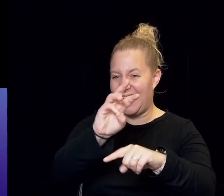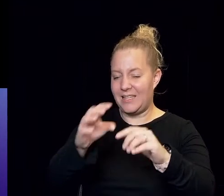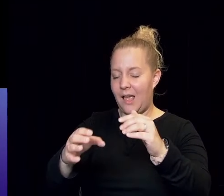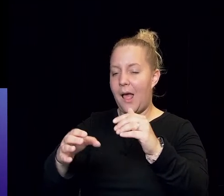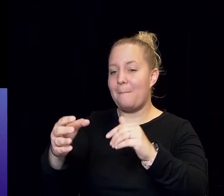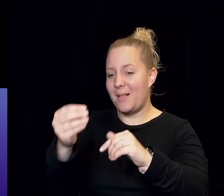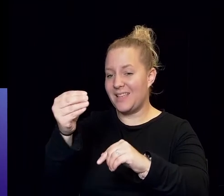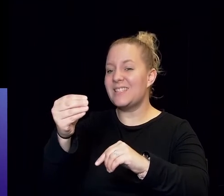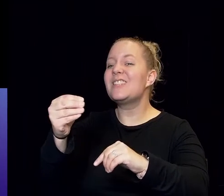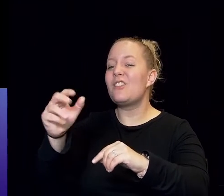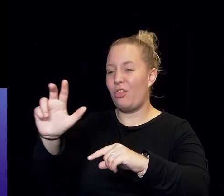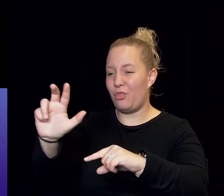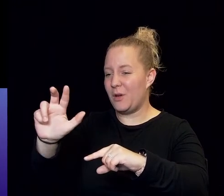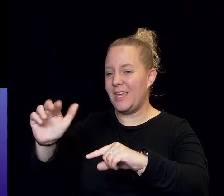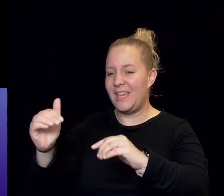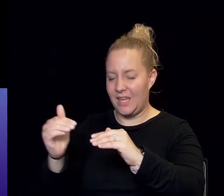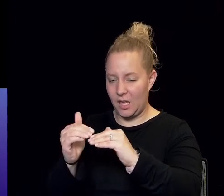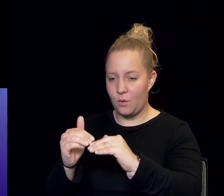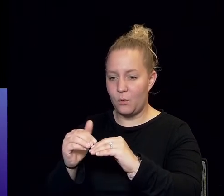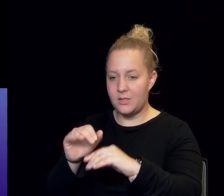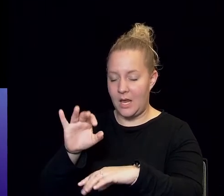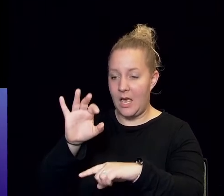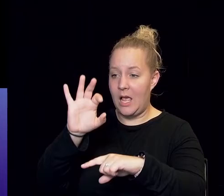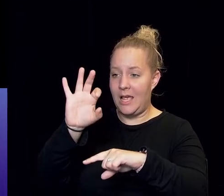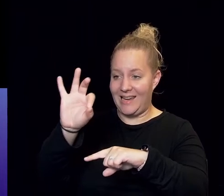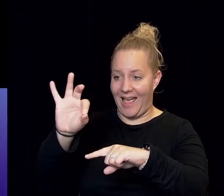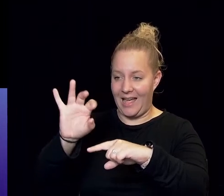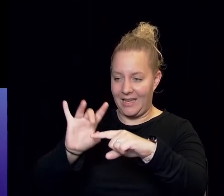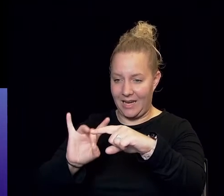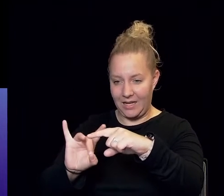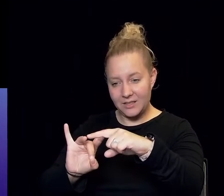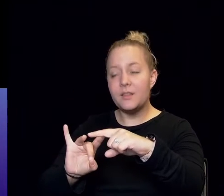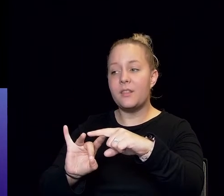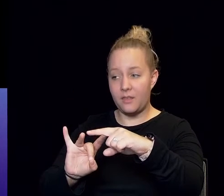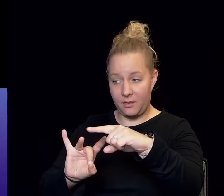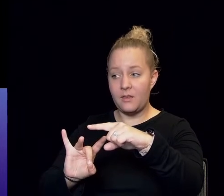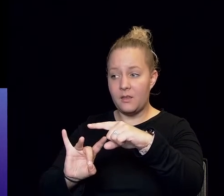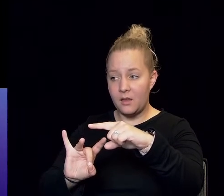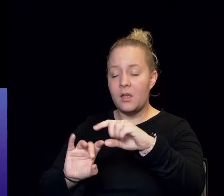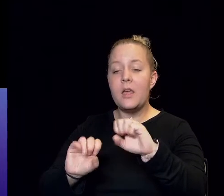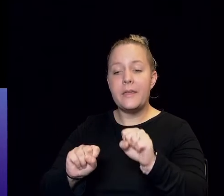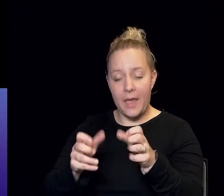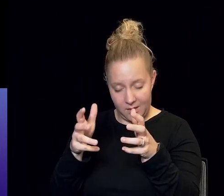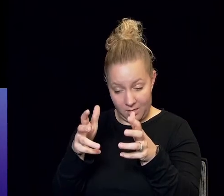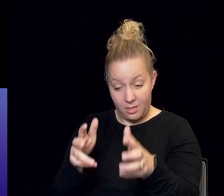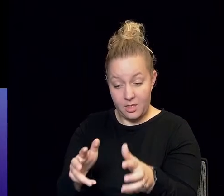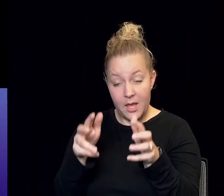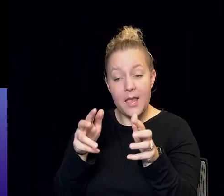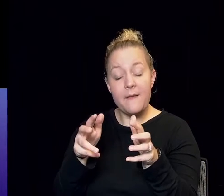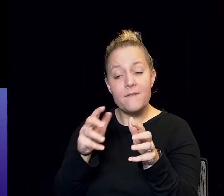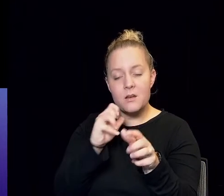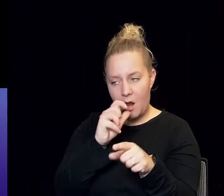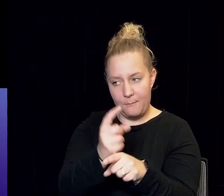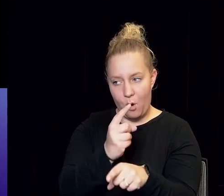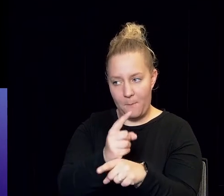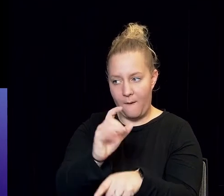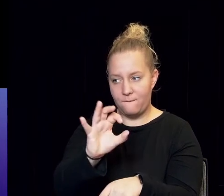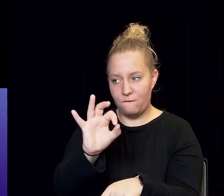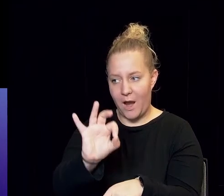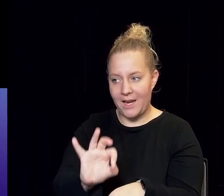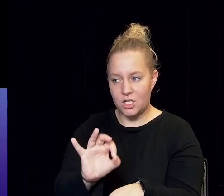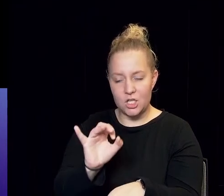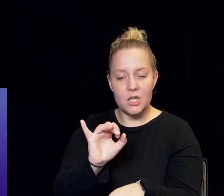3, giving me 9/8. You can either choose to leave it as an improper fraction as long as